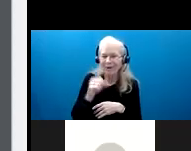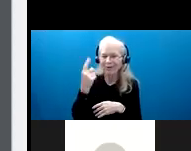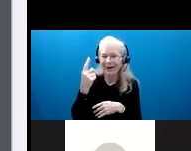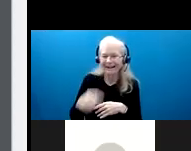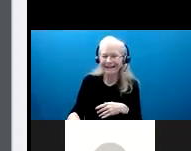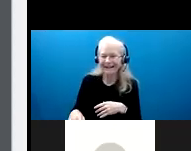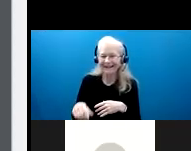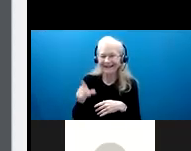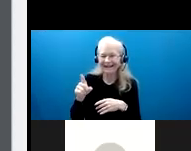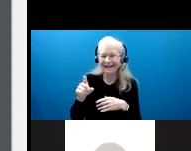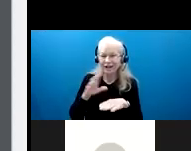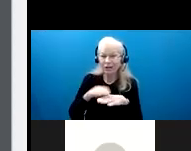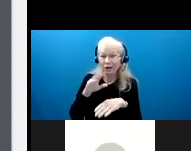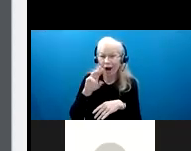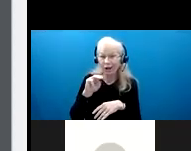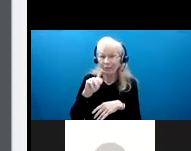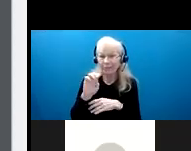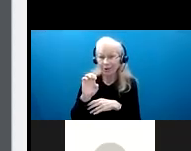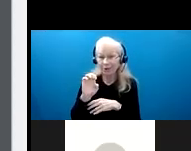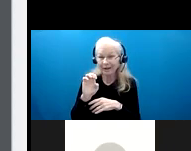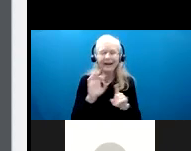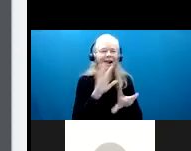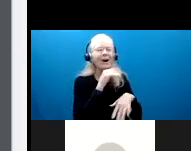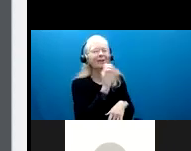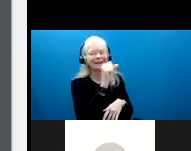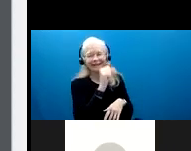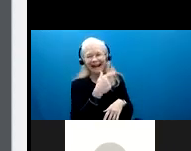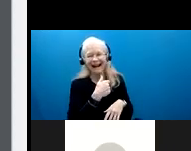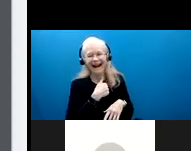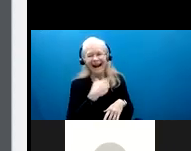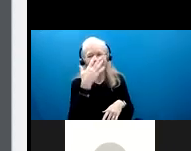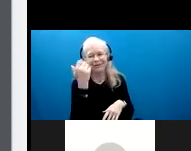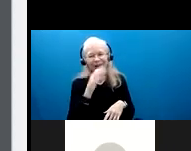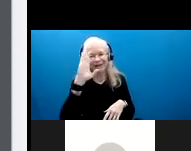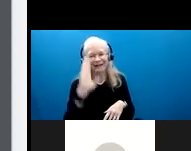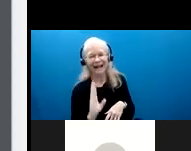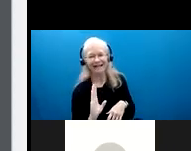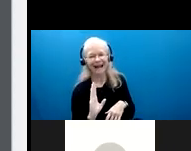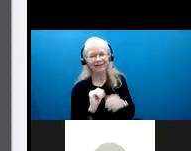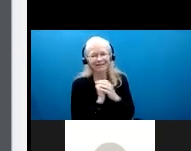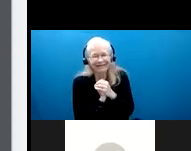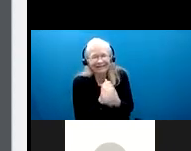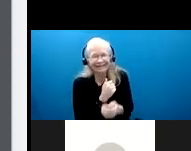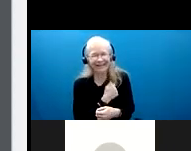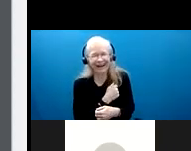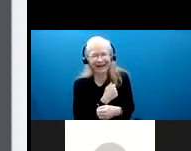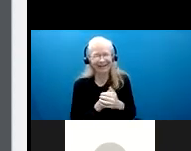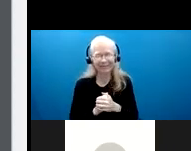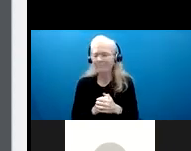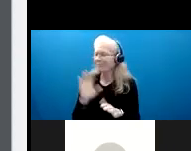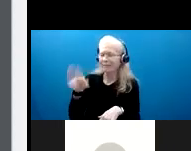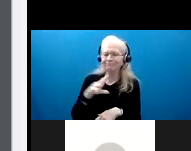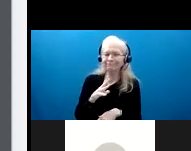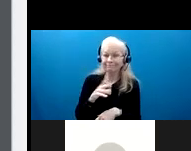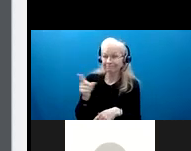You're muted, Phil. Yeah, no, I never unlowered my hand. Sorry. Okay, that's okay. Do you